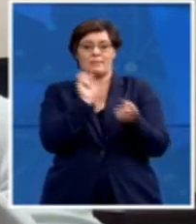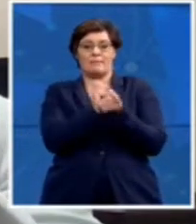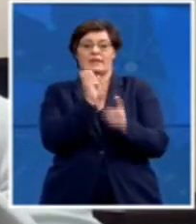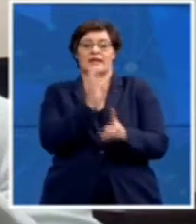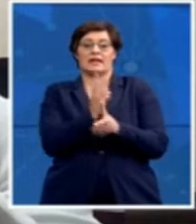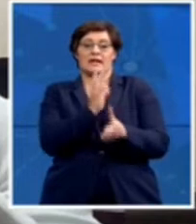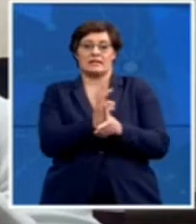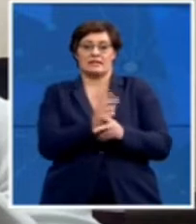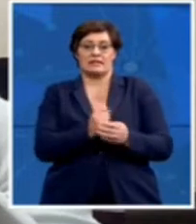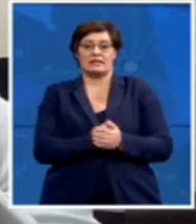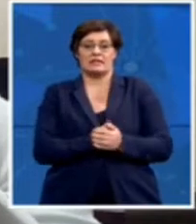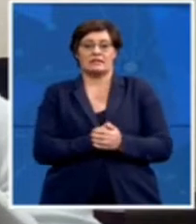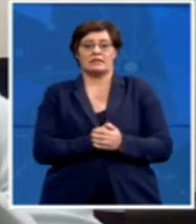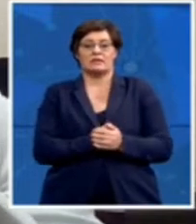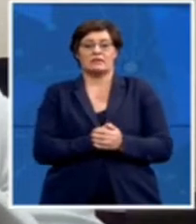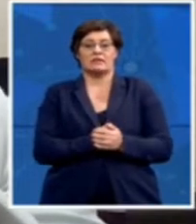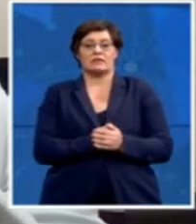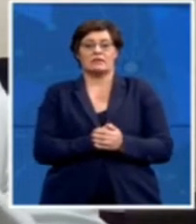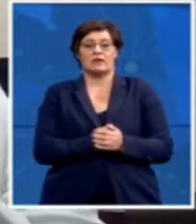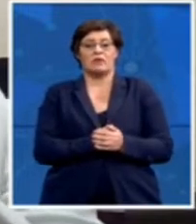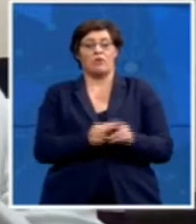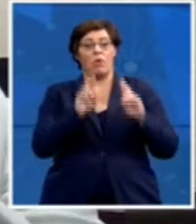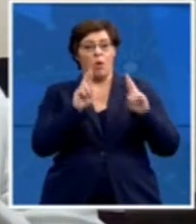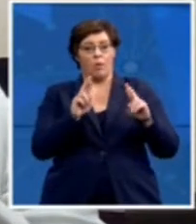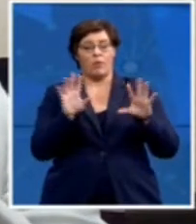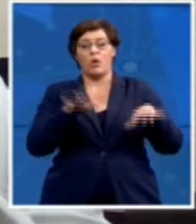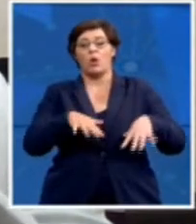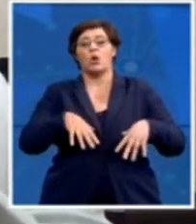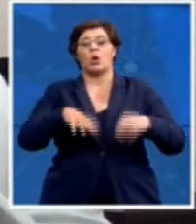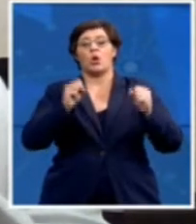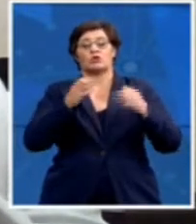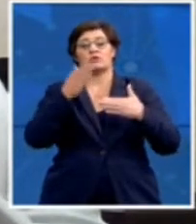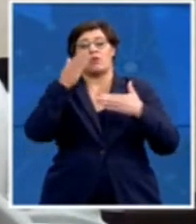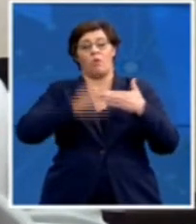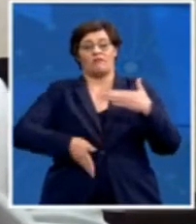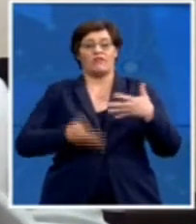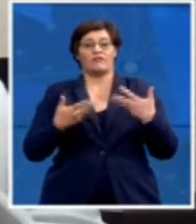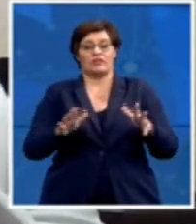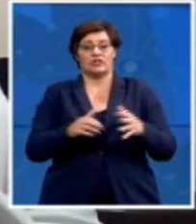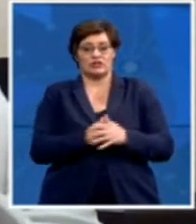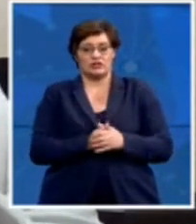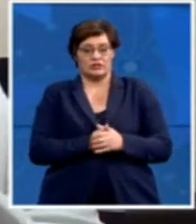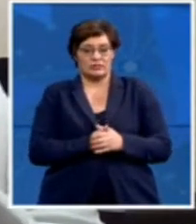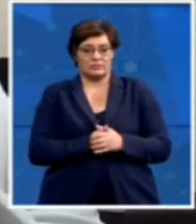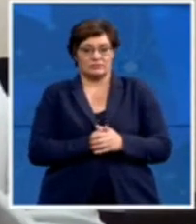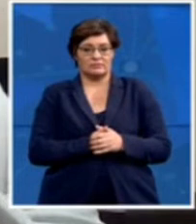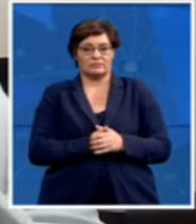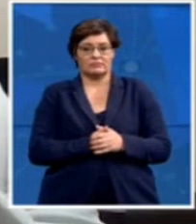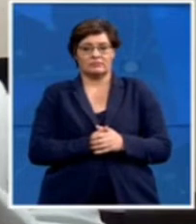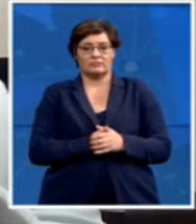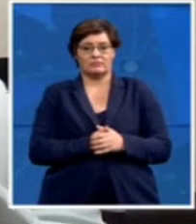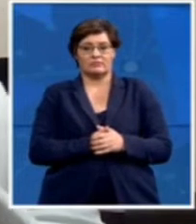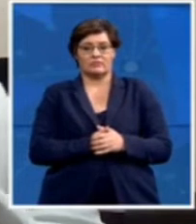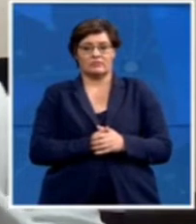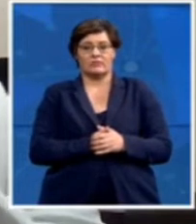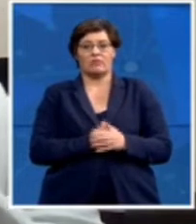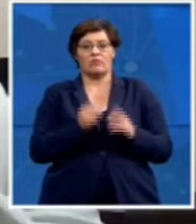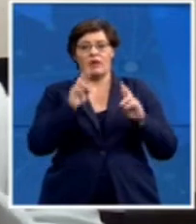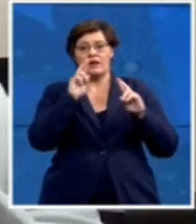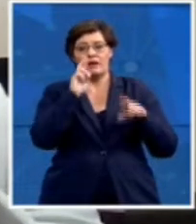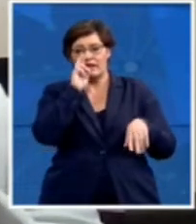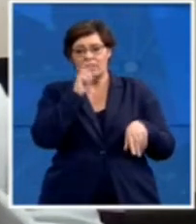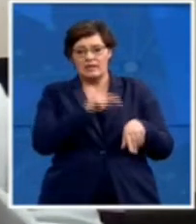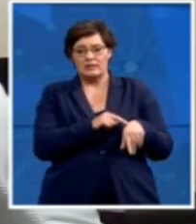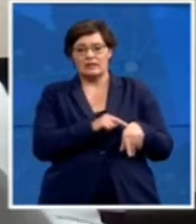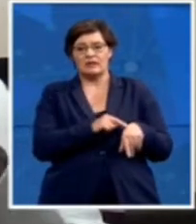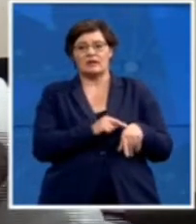lifted load or suspended load shedding, and we will meet at 10 to give you an update again on what the